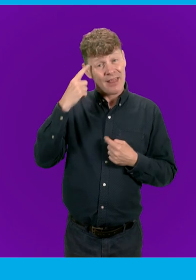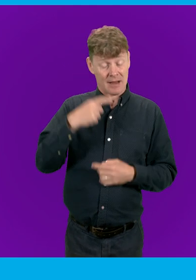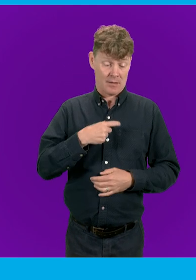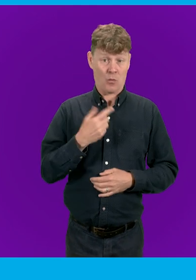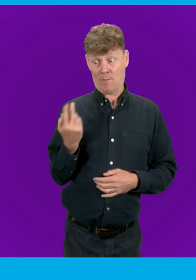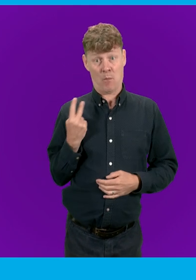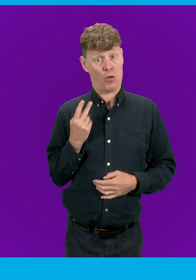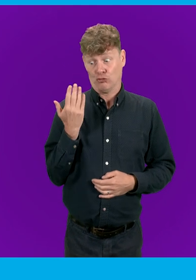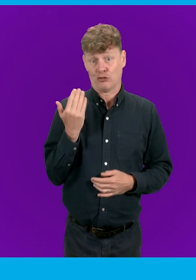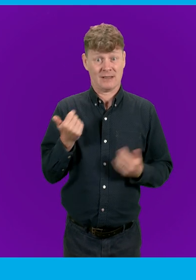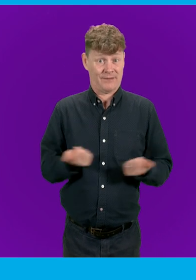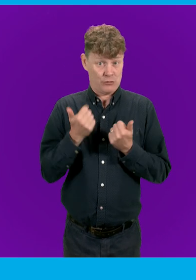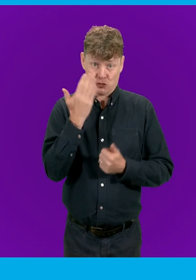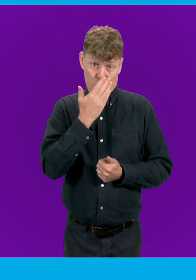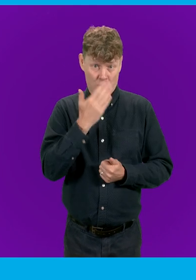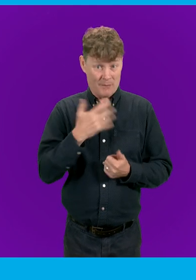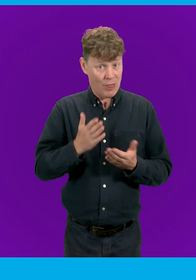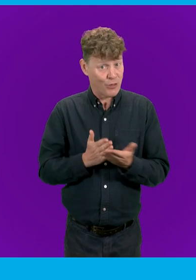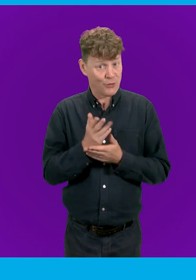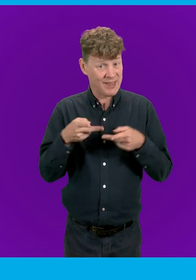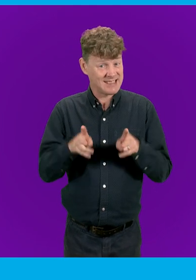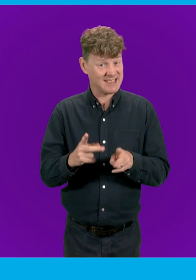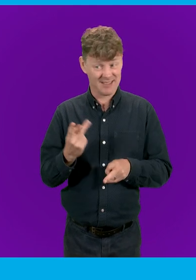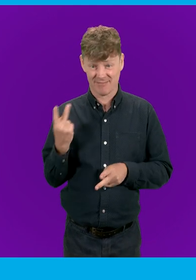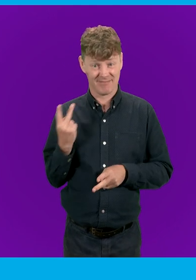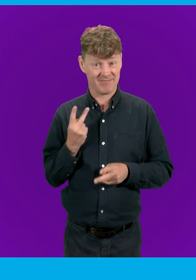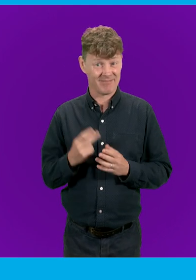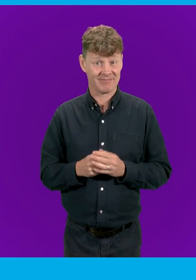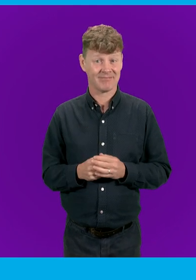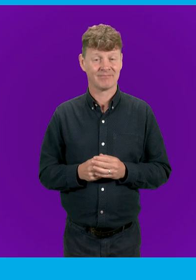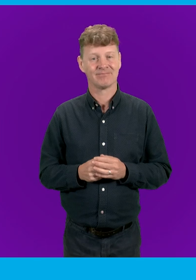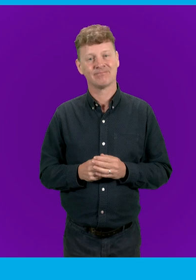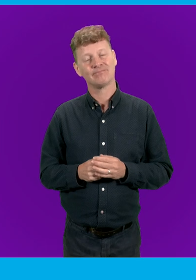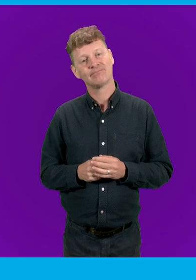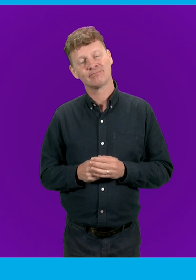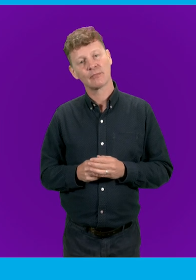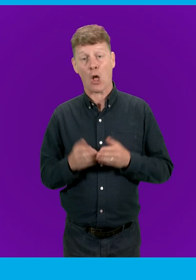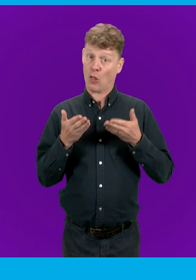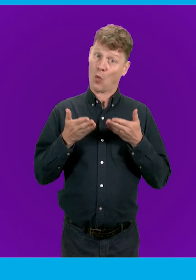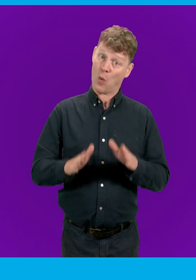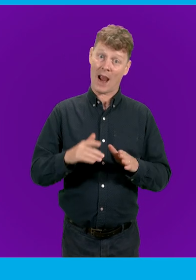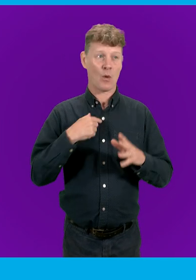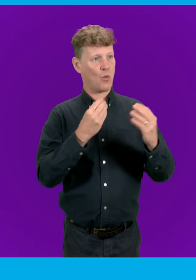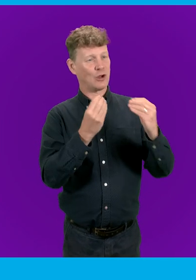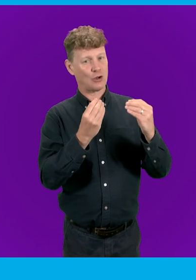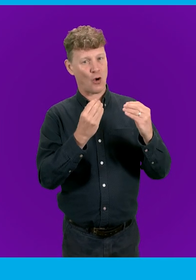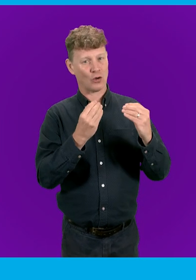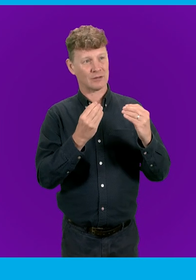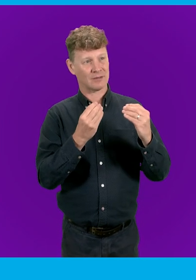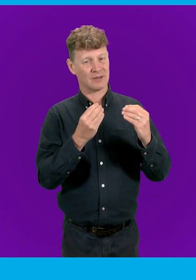both just finished school, so we've just been through the system, and the way that we were taught it wasn't